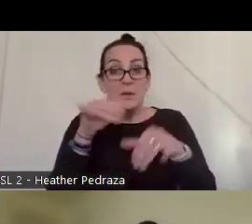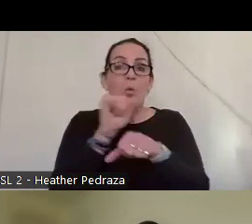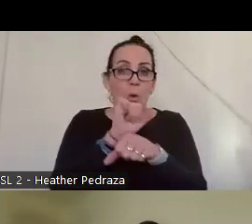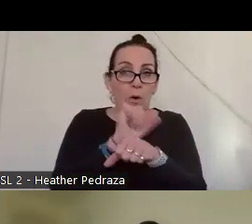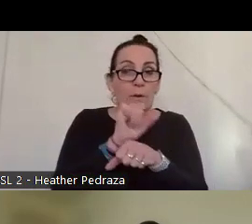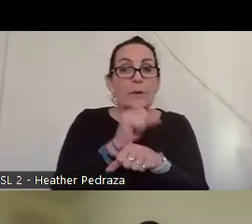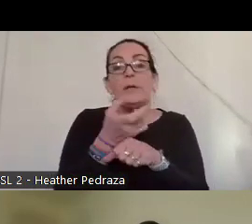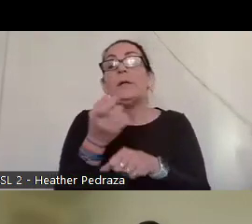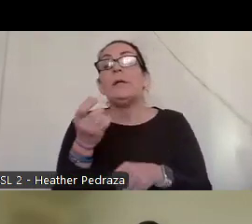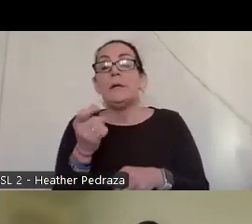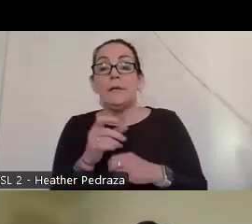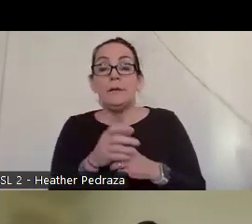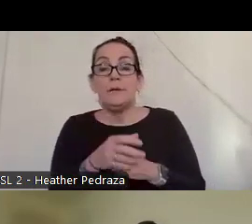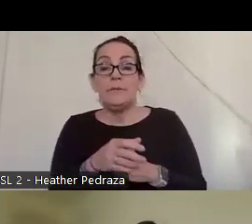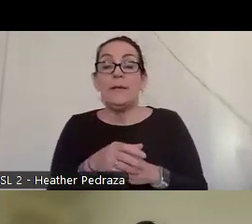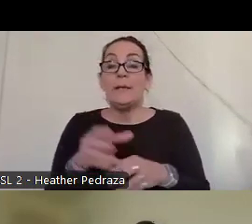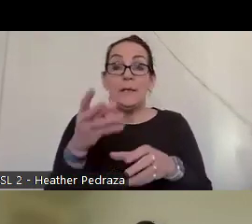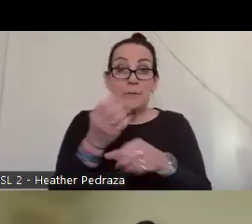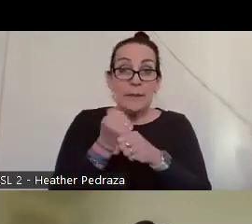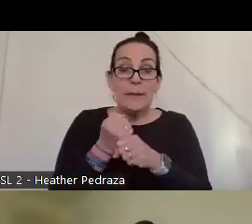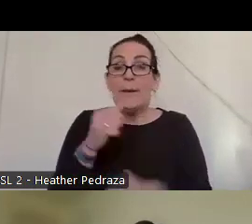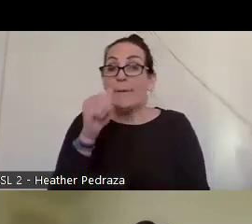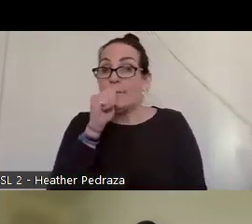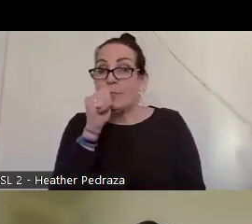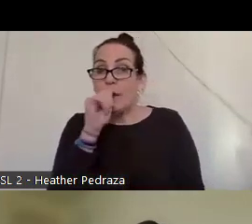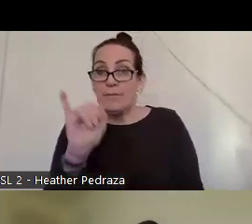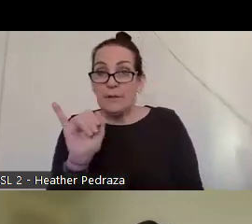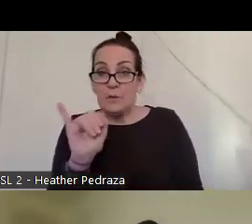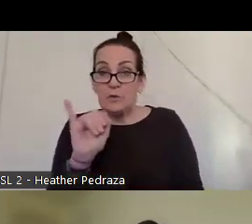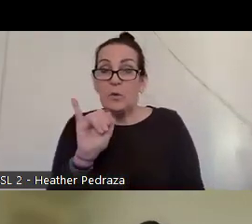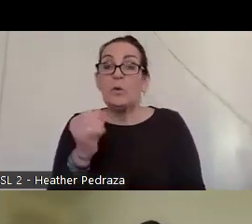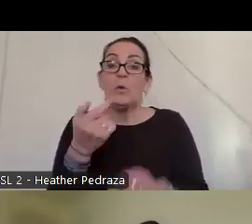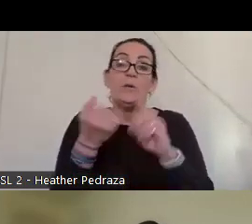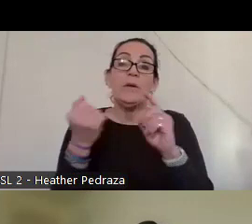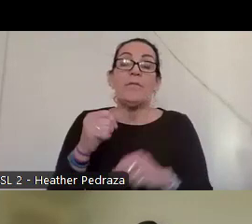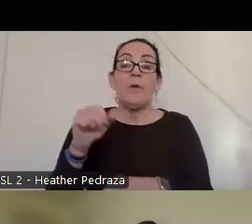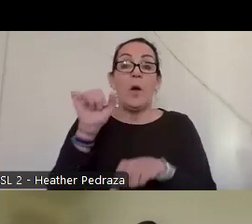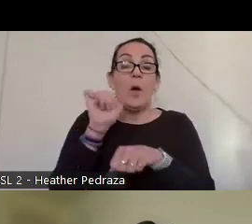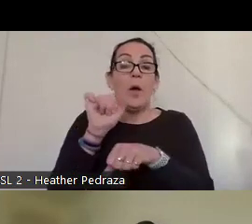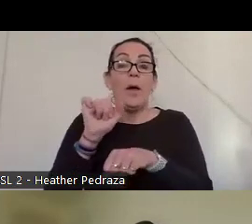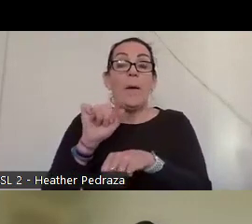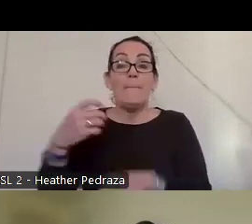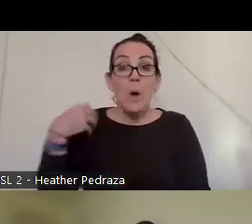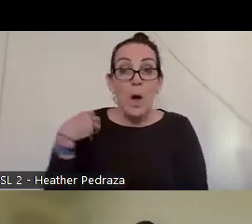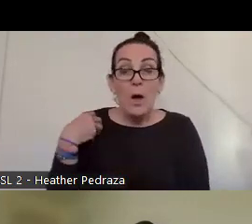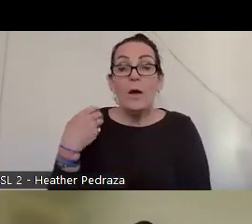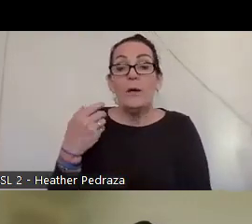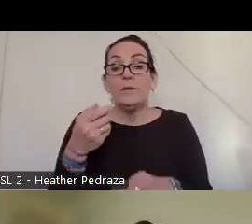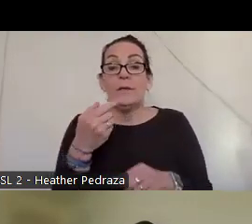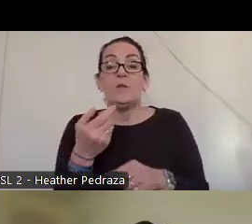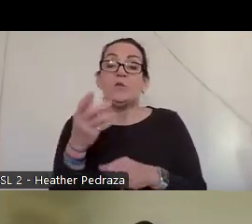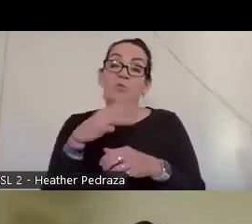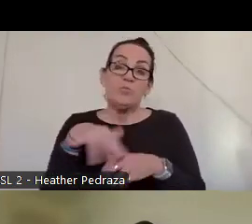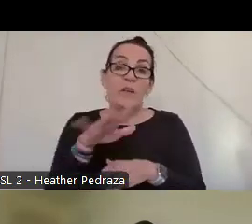and receiving private insurance from an employer, or something along those lines,